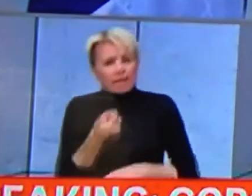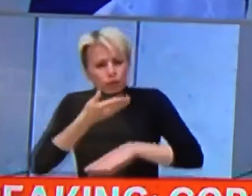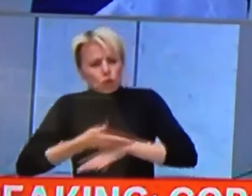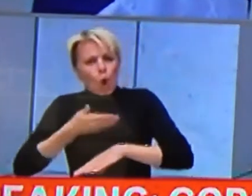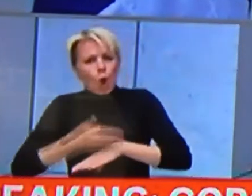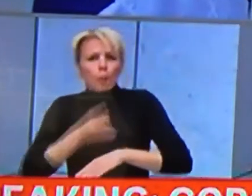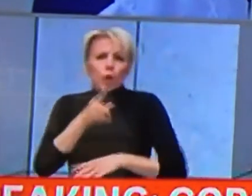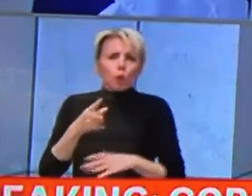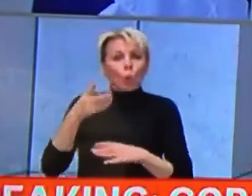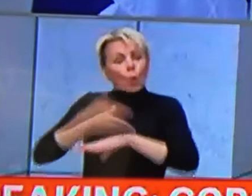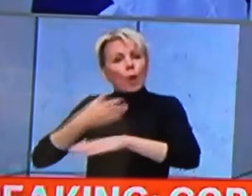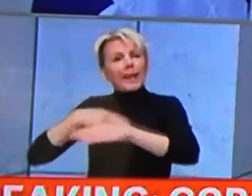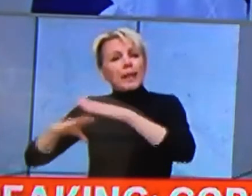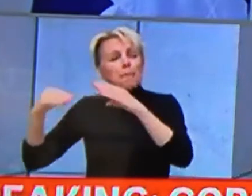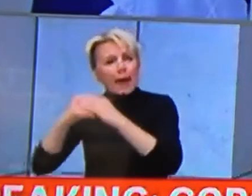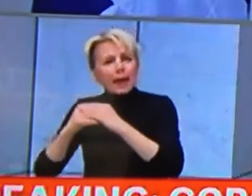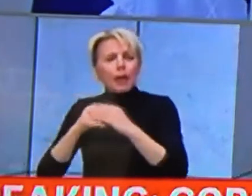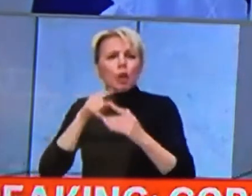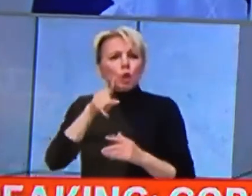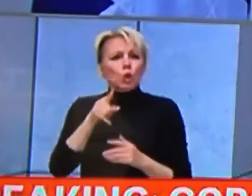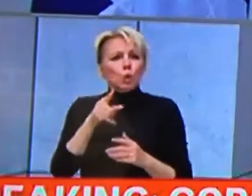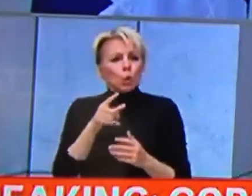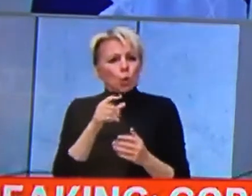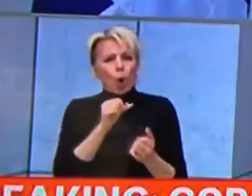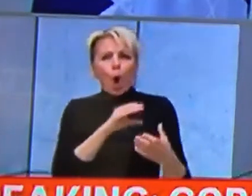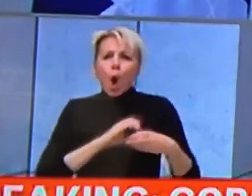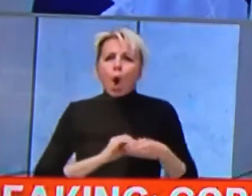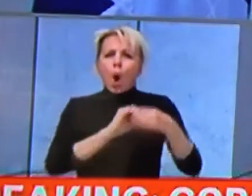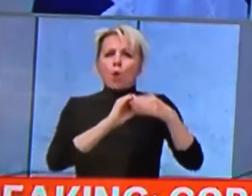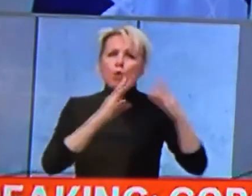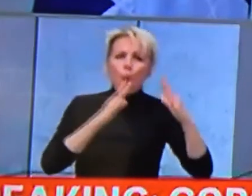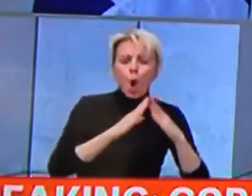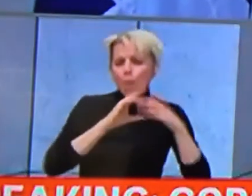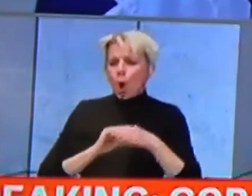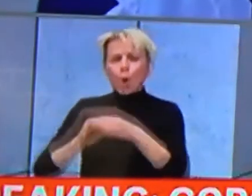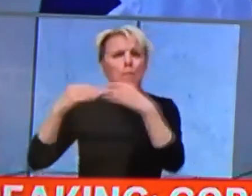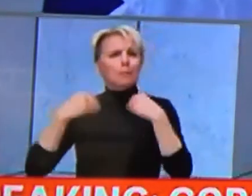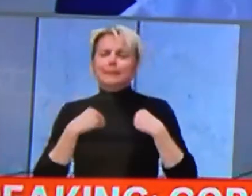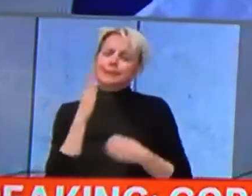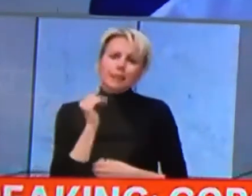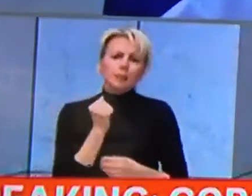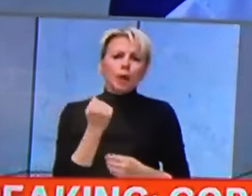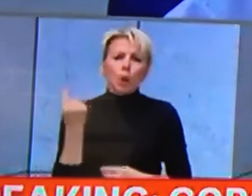bank, you're all in it. The energy company, they've already moved, I think. I know that.